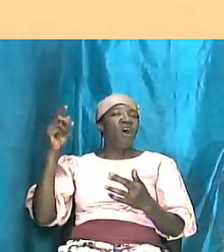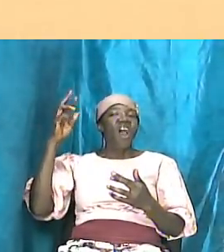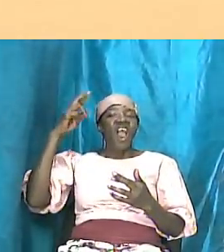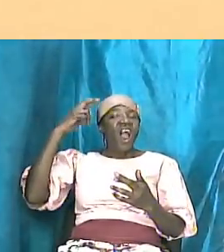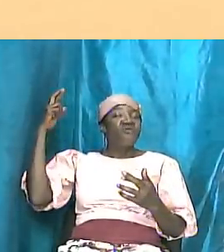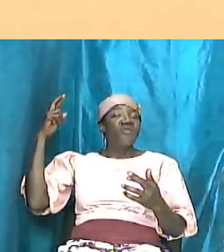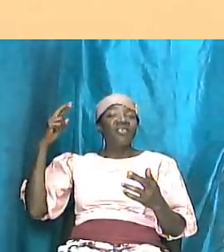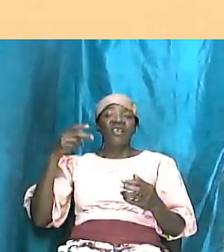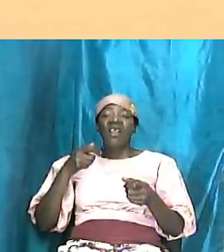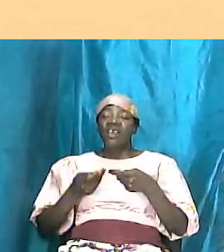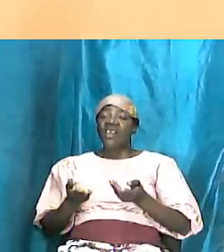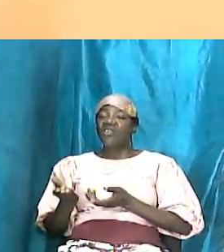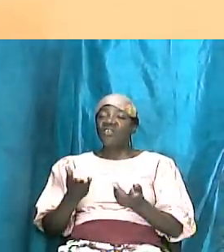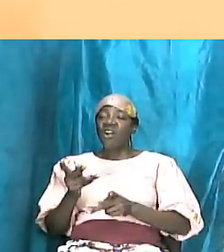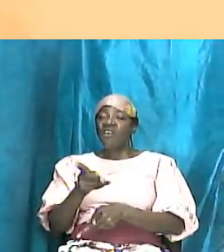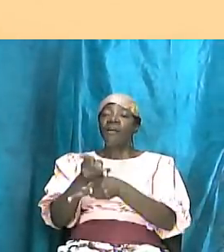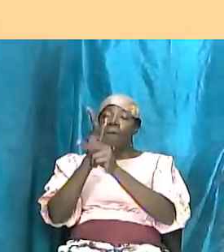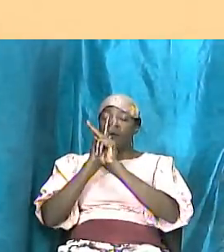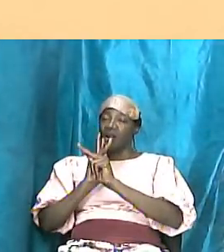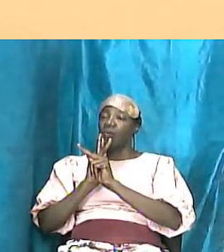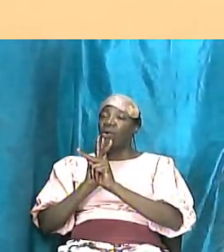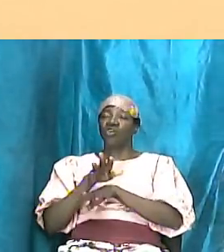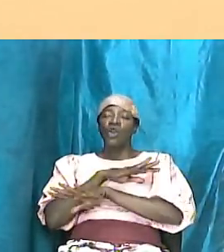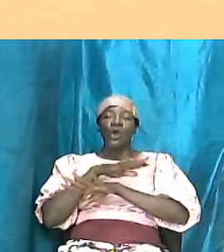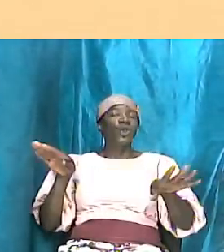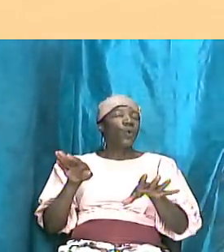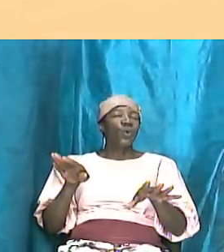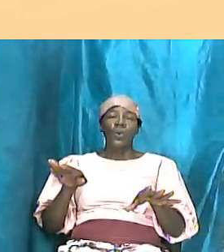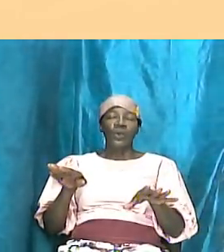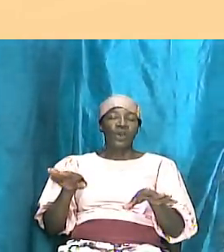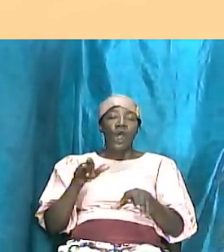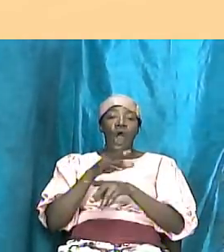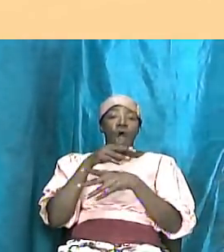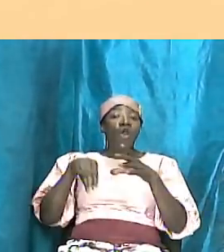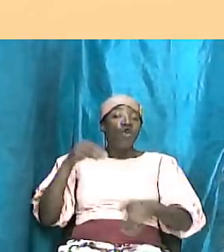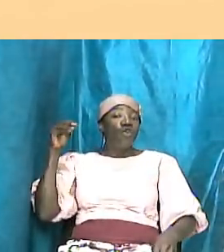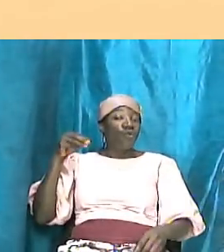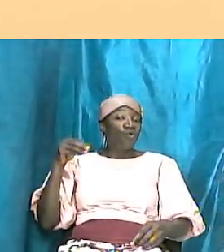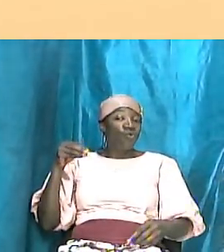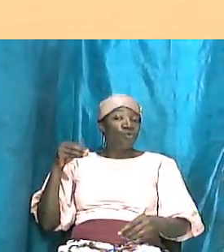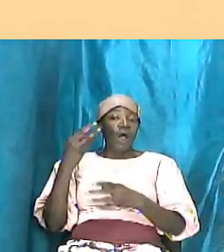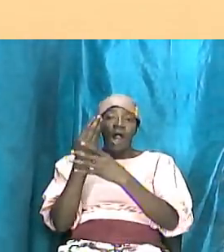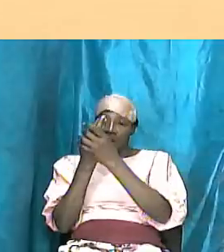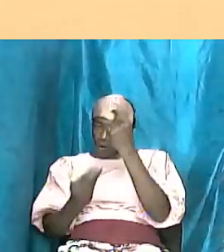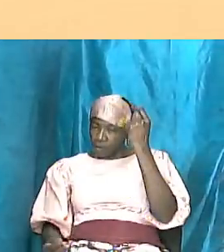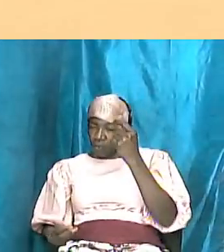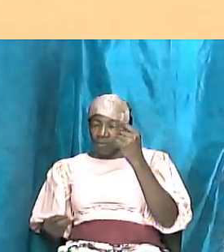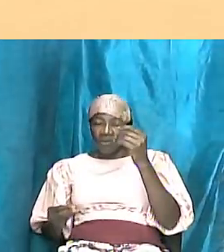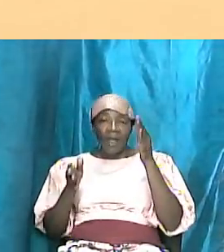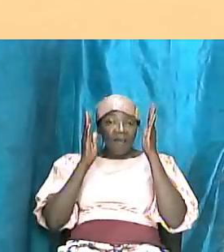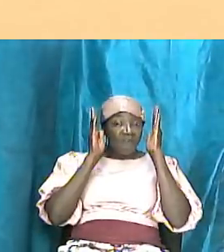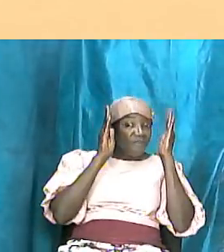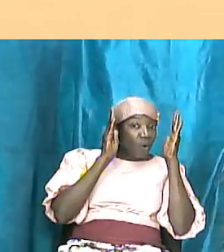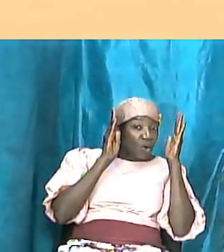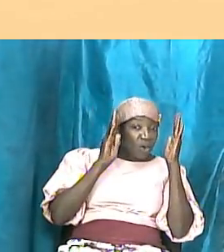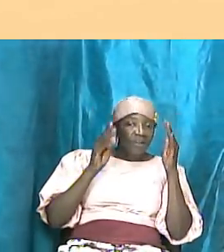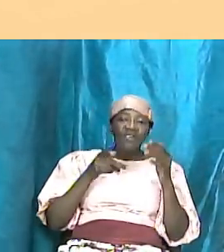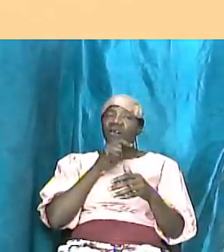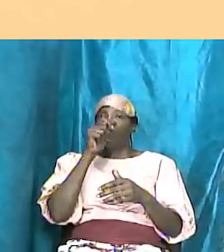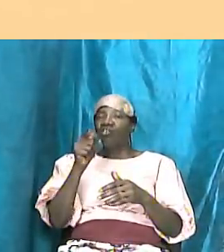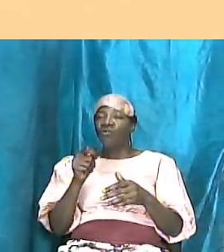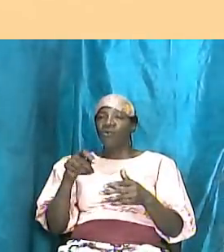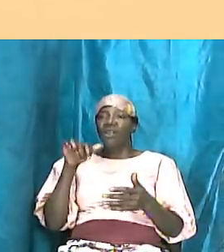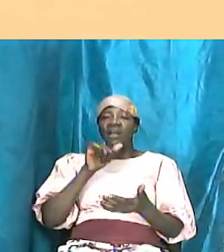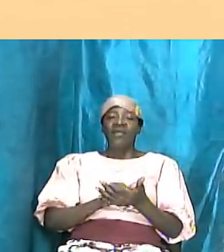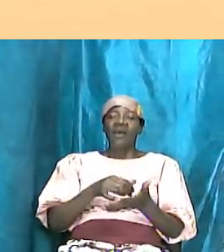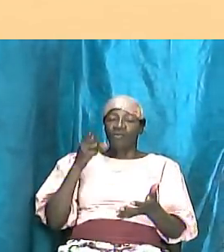serve a purpose, and let us not lose sight of that fundamental fact. All right, so that